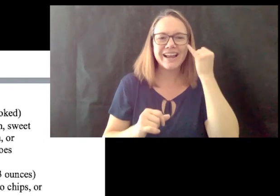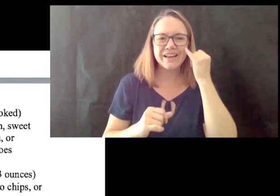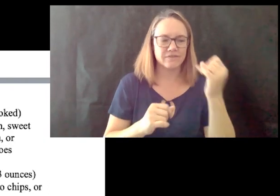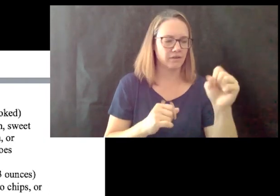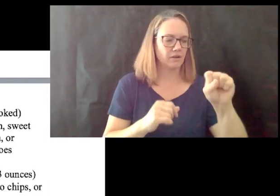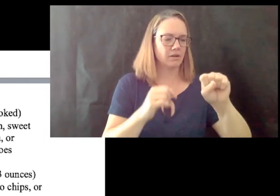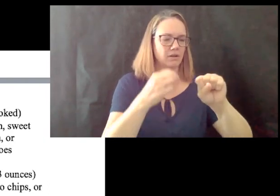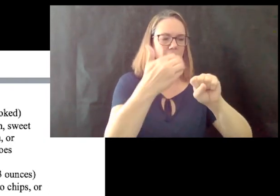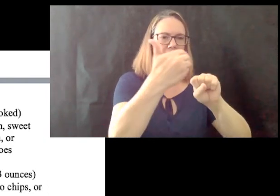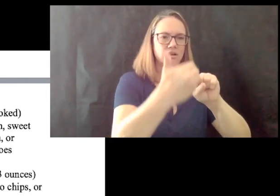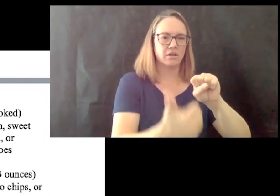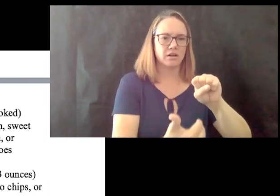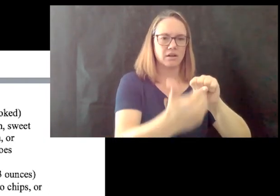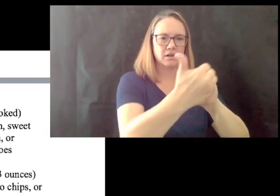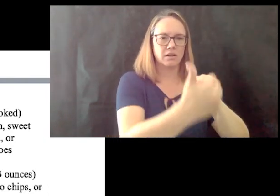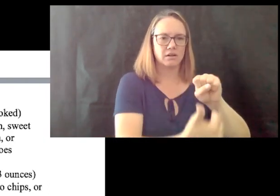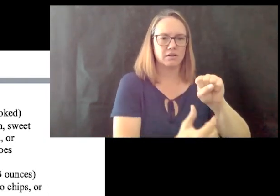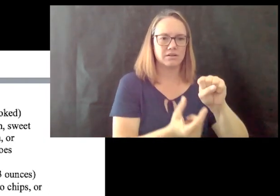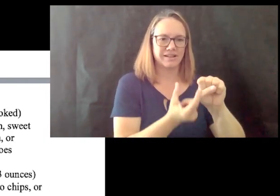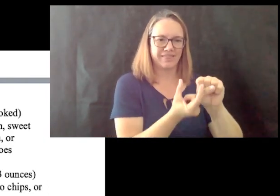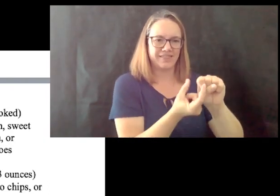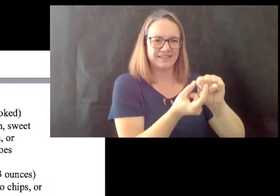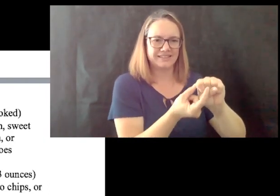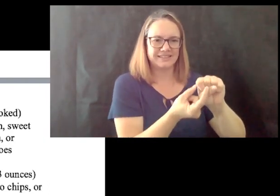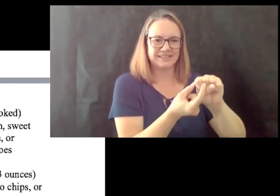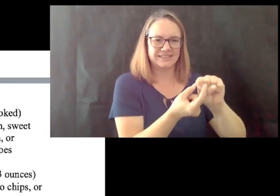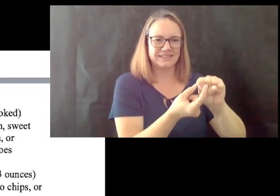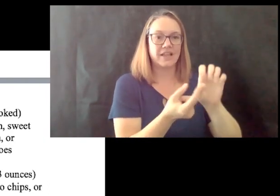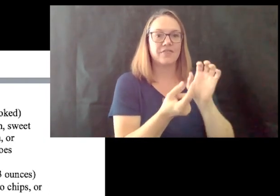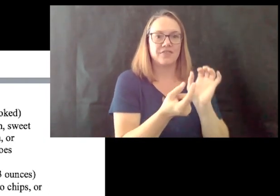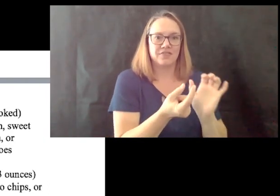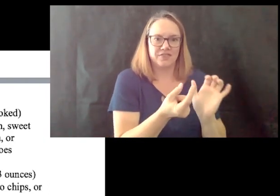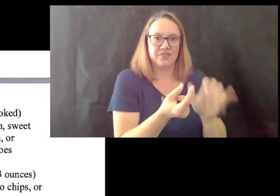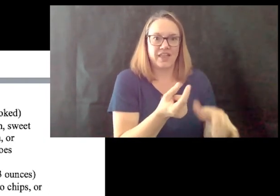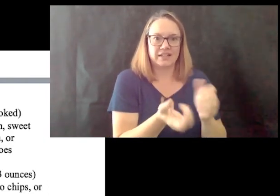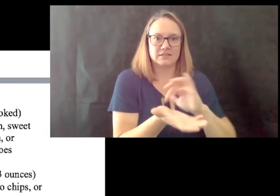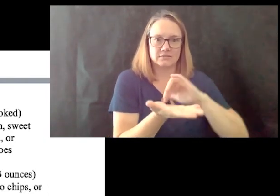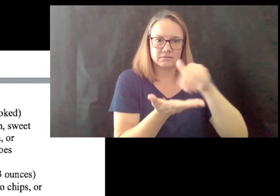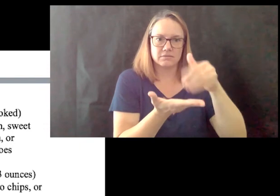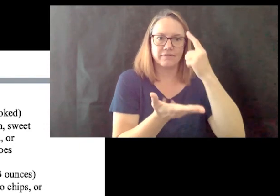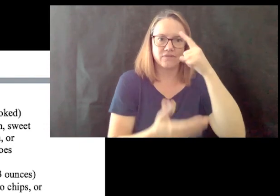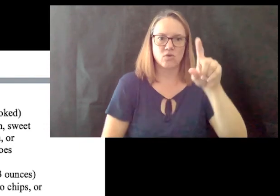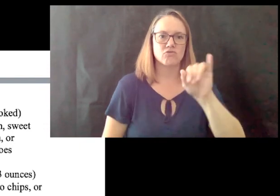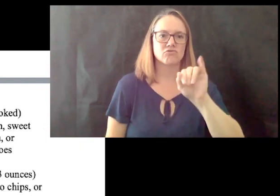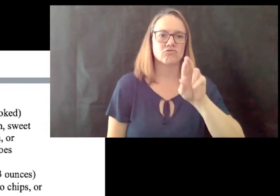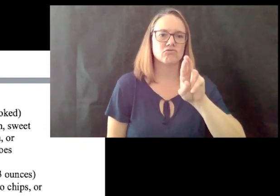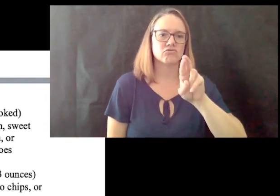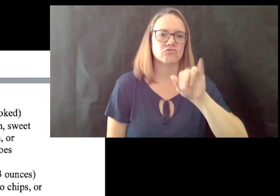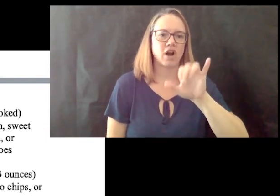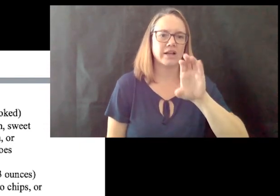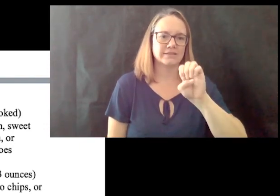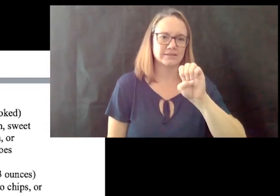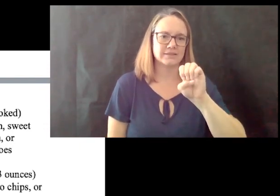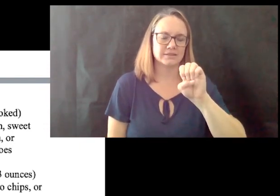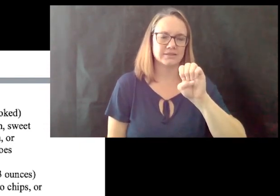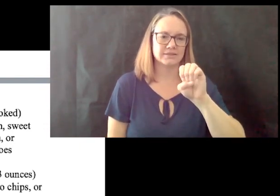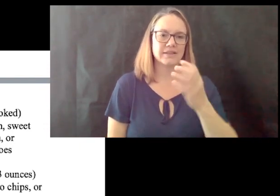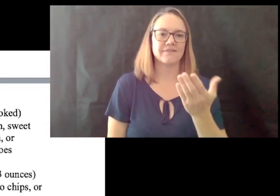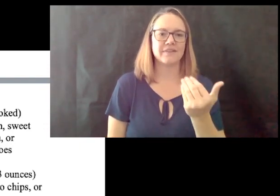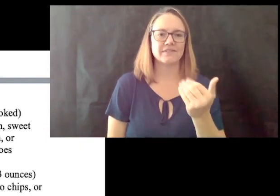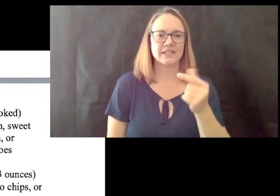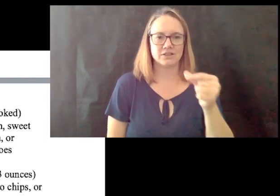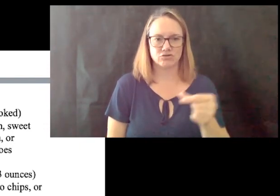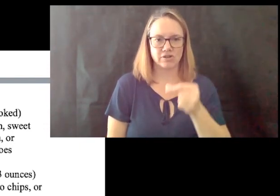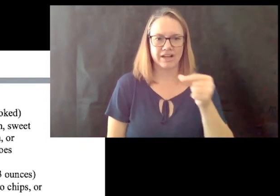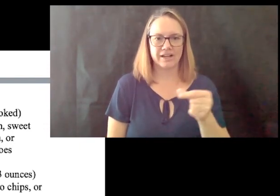your fist, that's what we're talking about as one carbohydrate serving of rice. And so if we think about